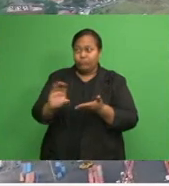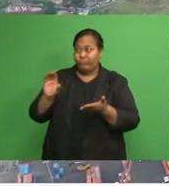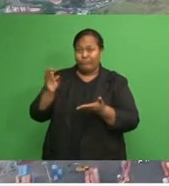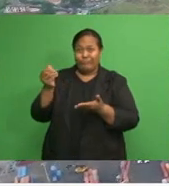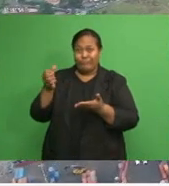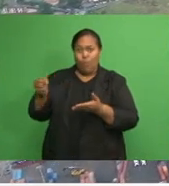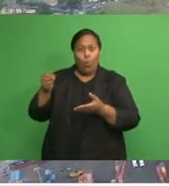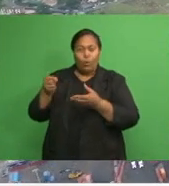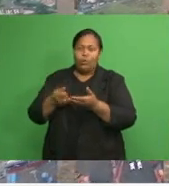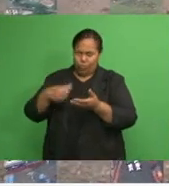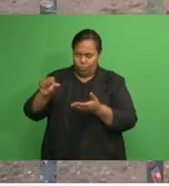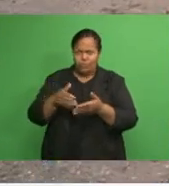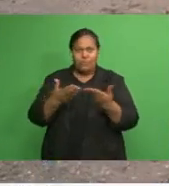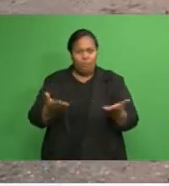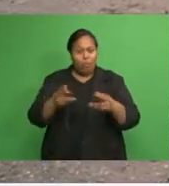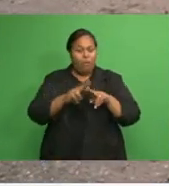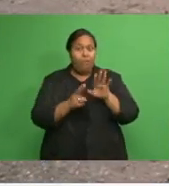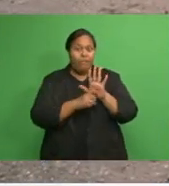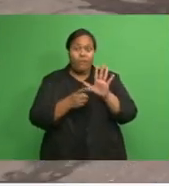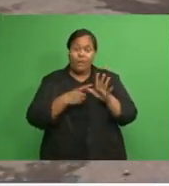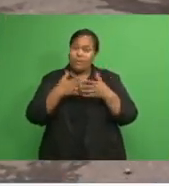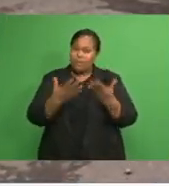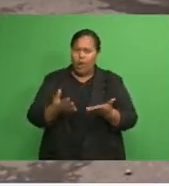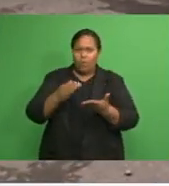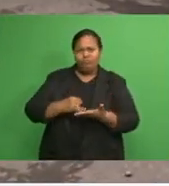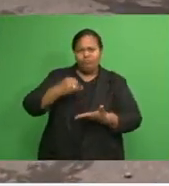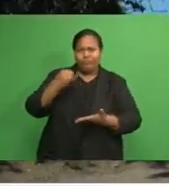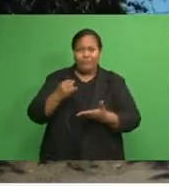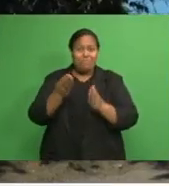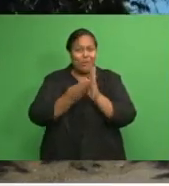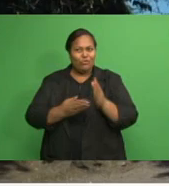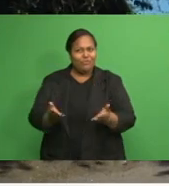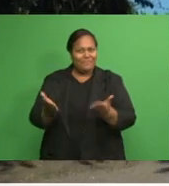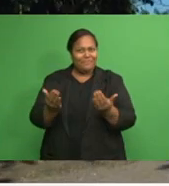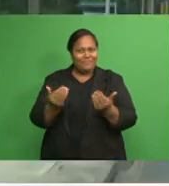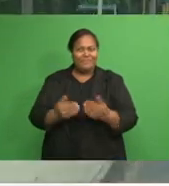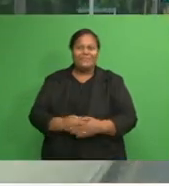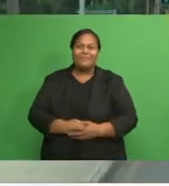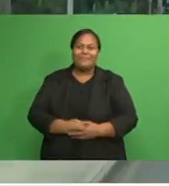reserves. And FRA says increased budget is welcomed.